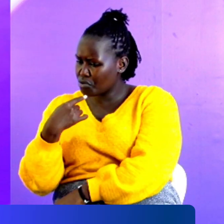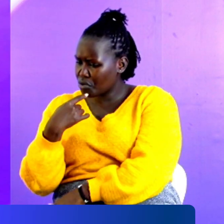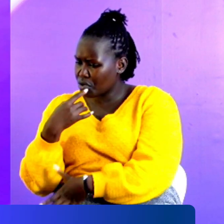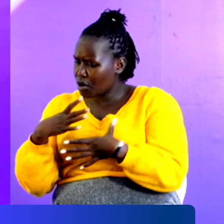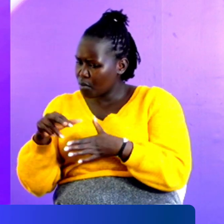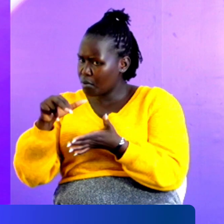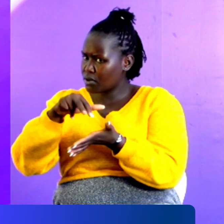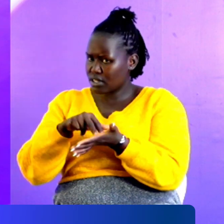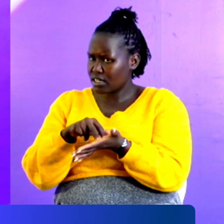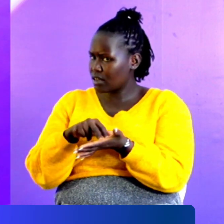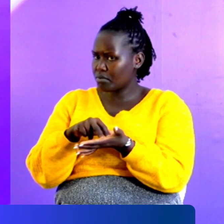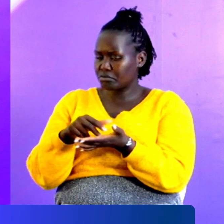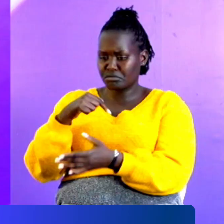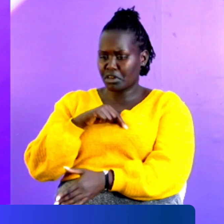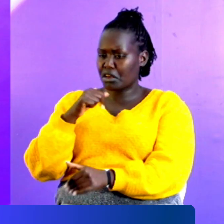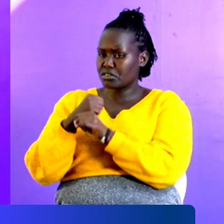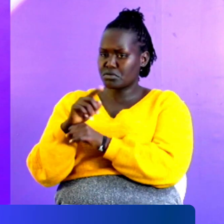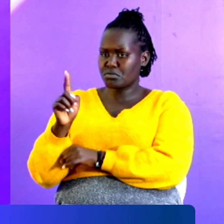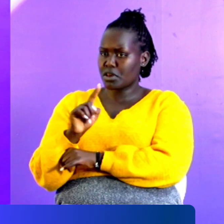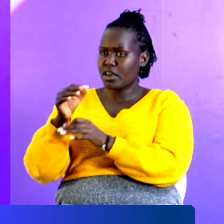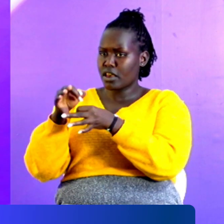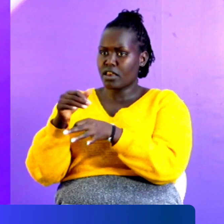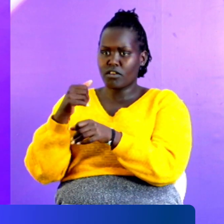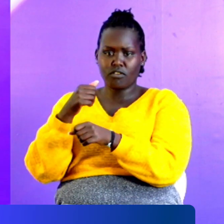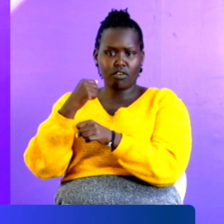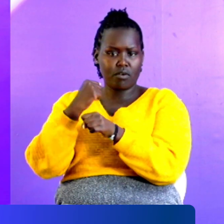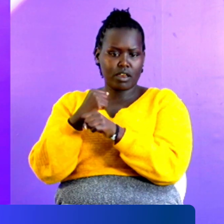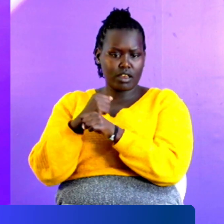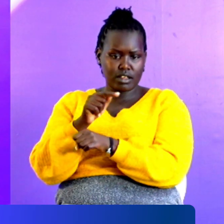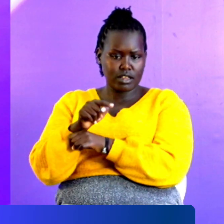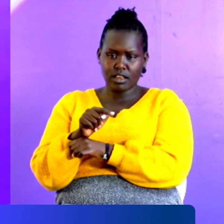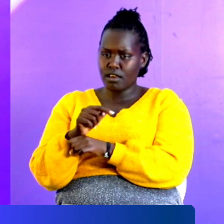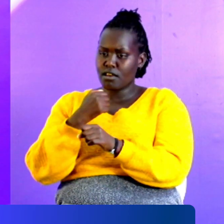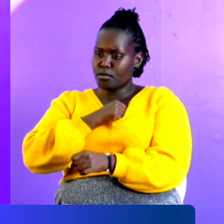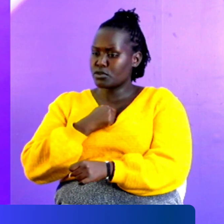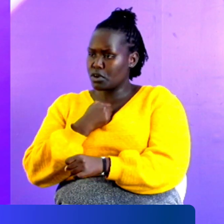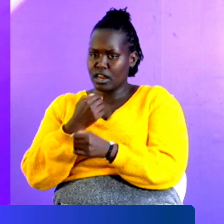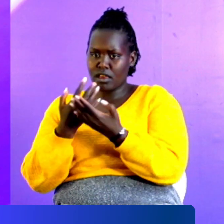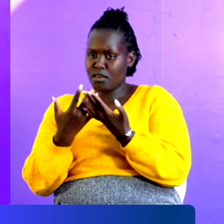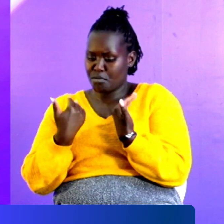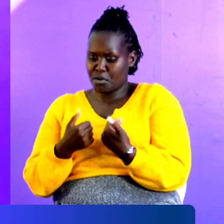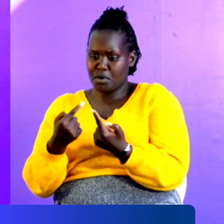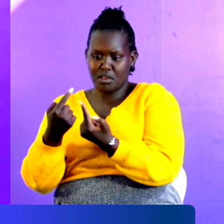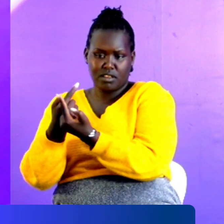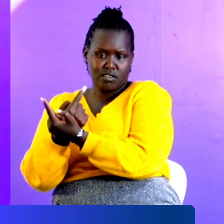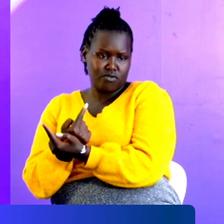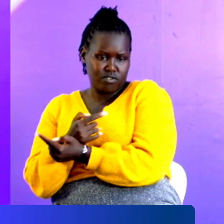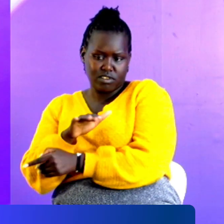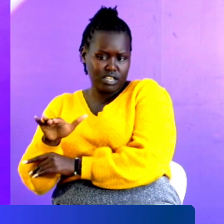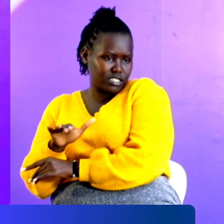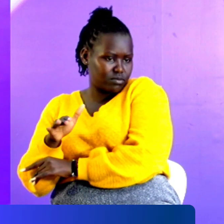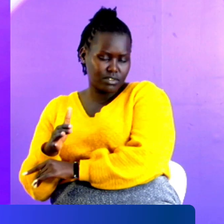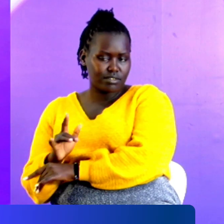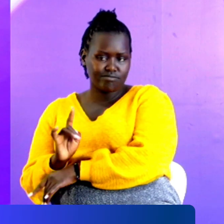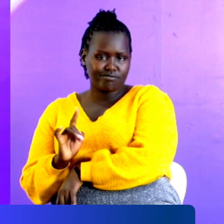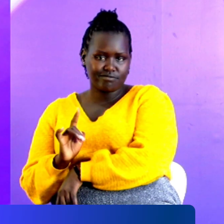No, we are not going to do this. If this is how we're going to work, then I think I'm sorry. I'm Yeah. in a different, Caliber. I'm not in the same space I should be.